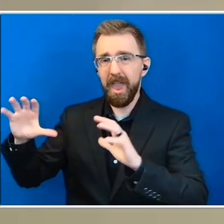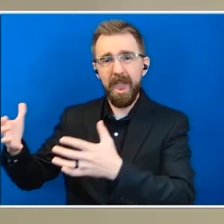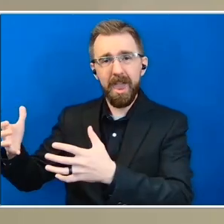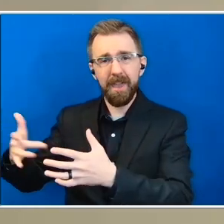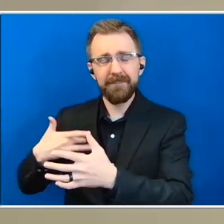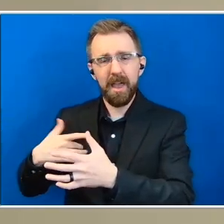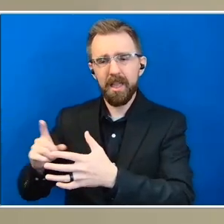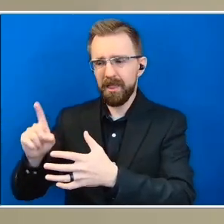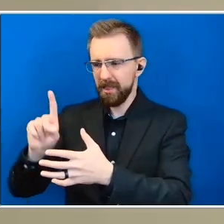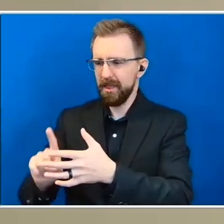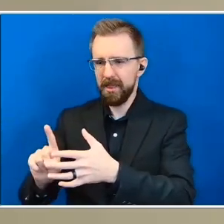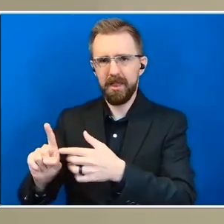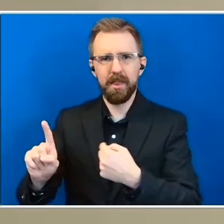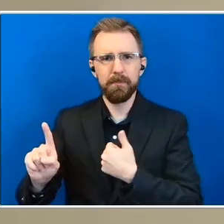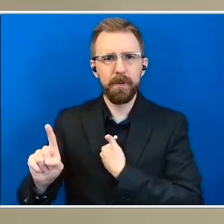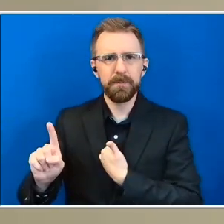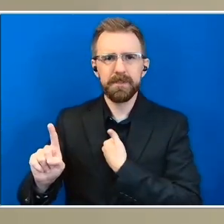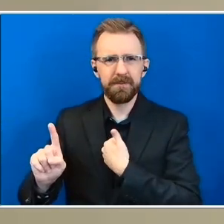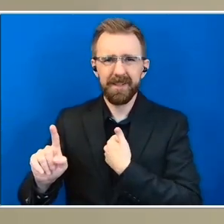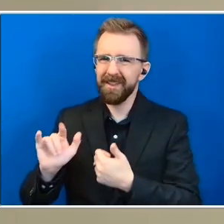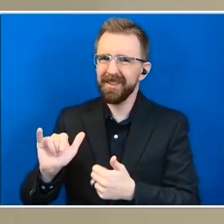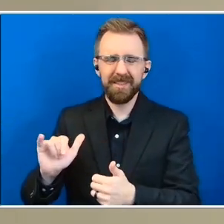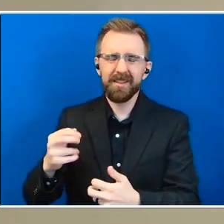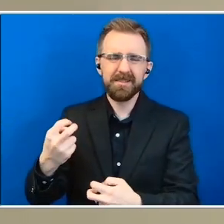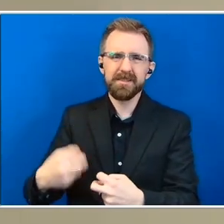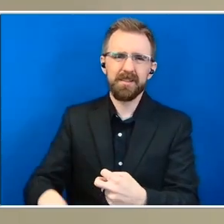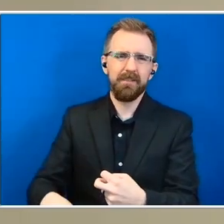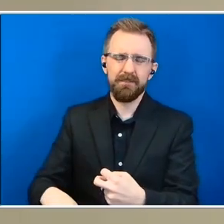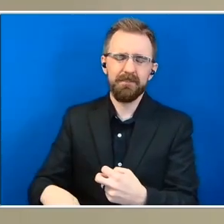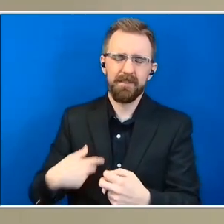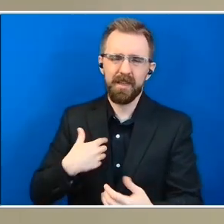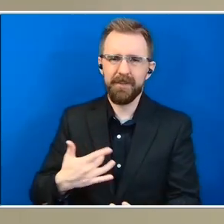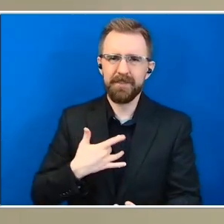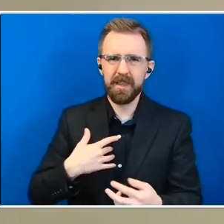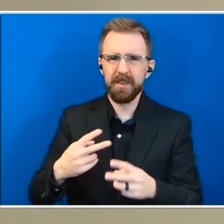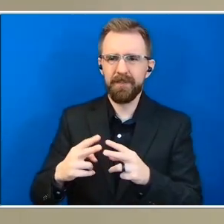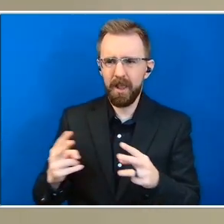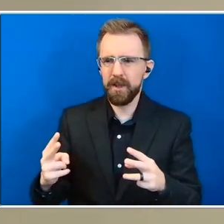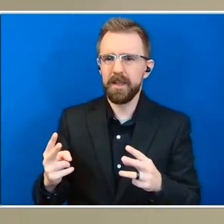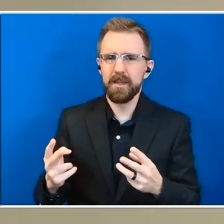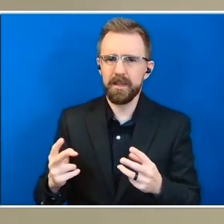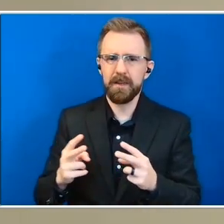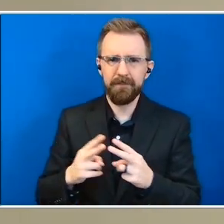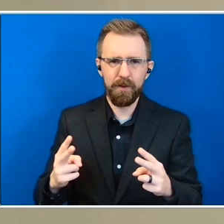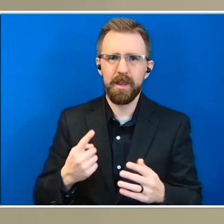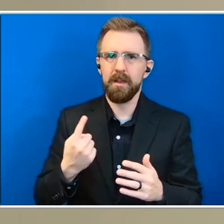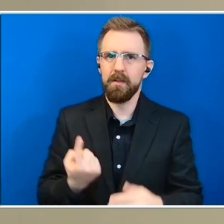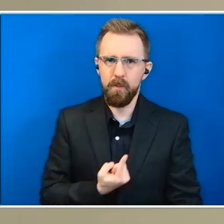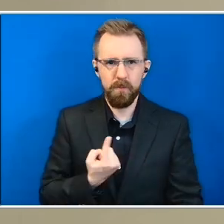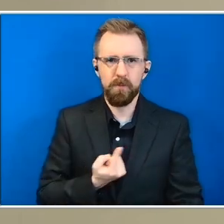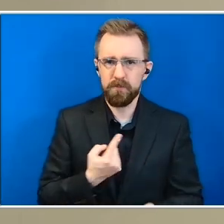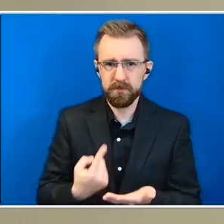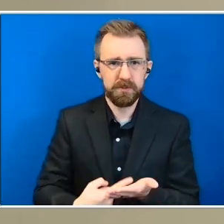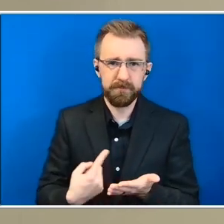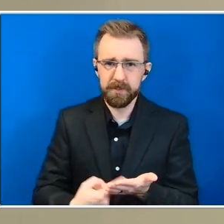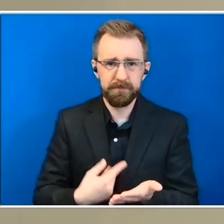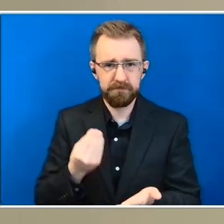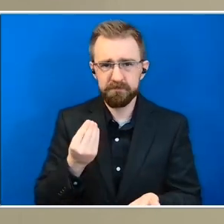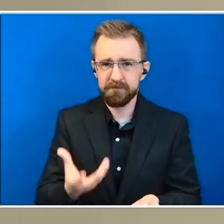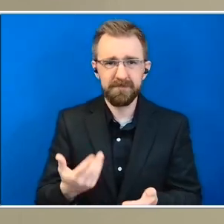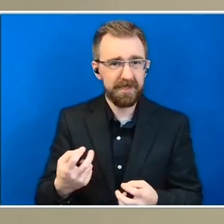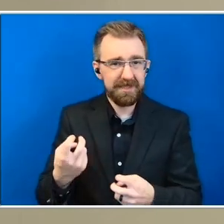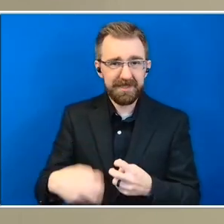it's hard. I feel very, very alone sometimes. It's difficult.